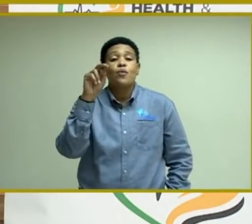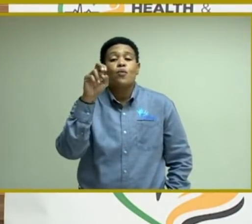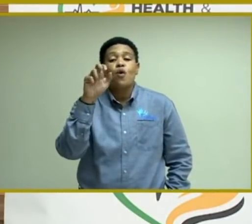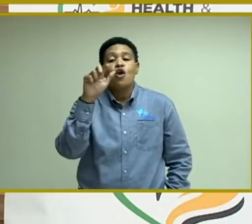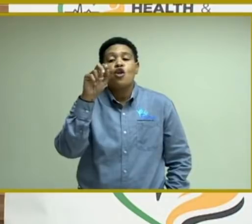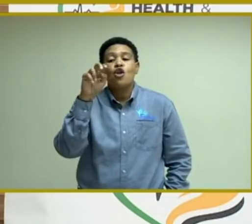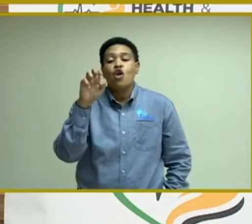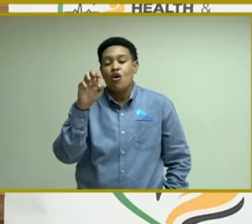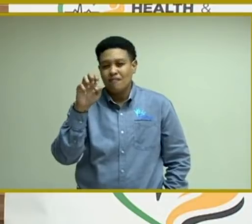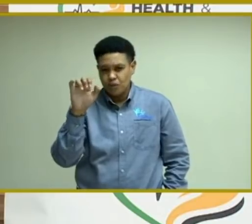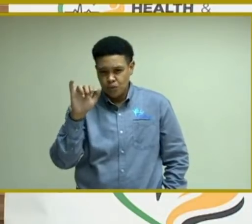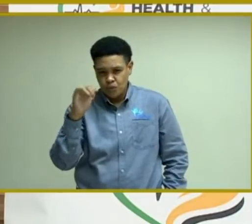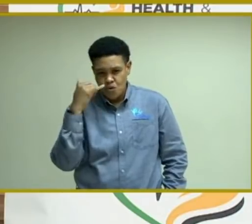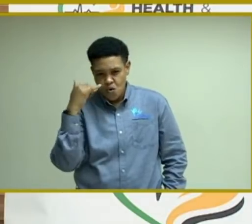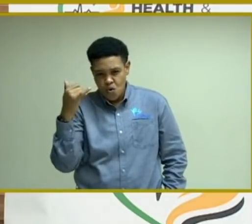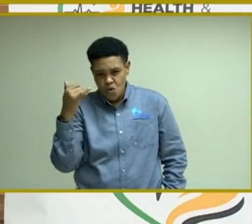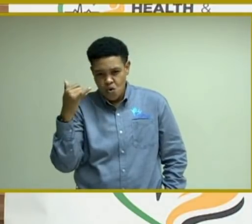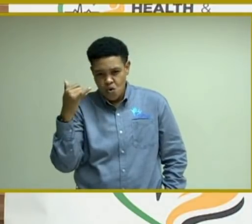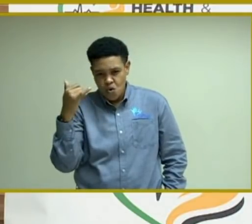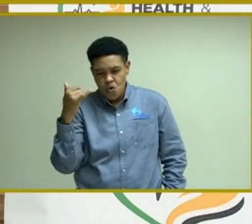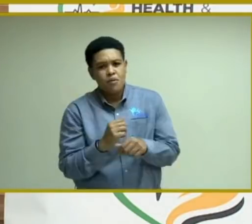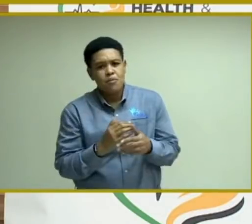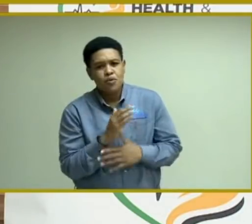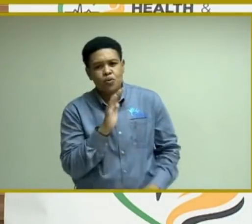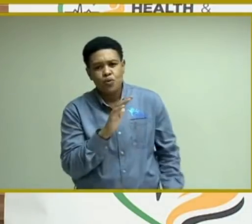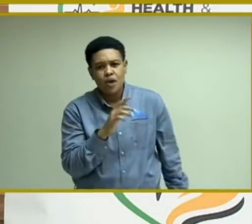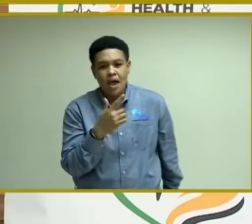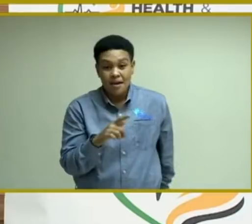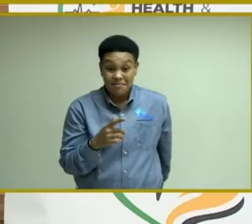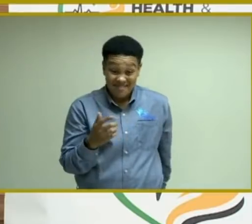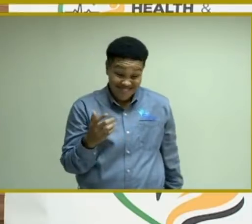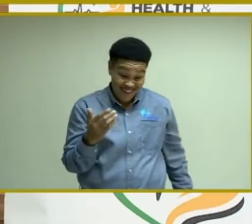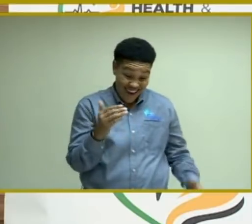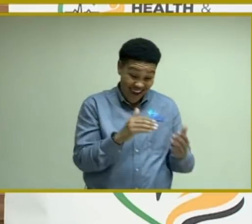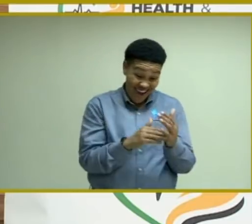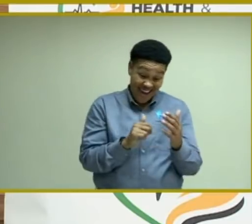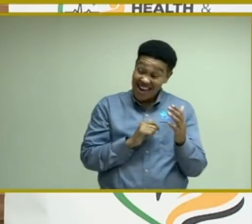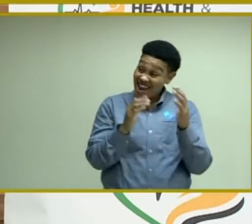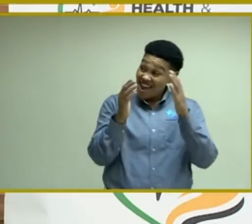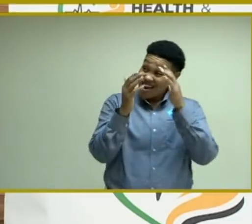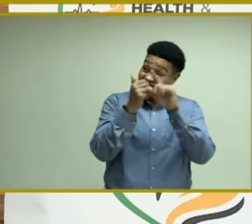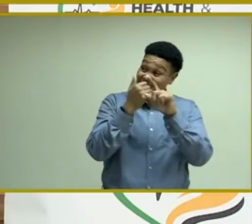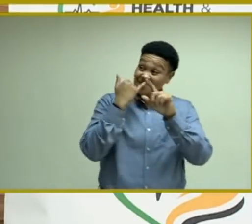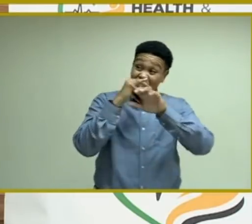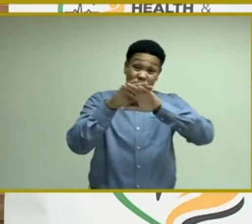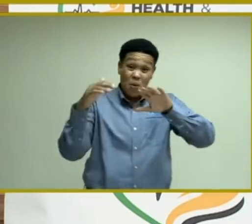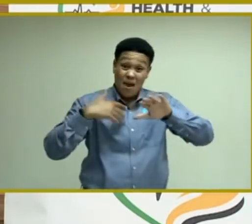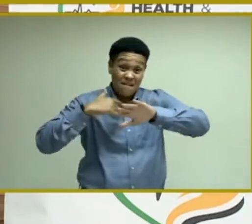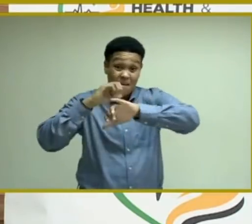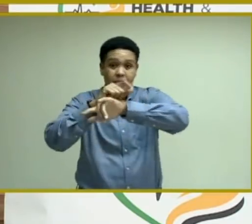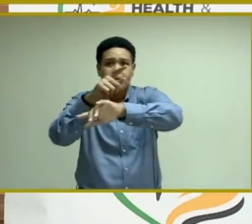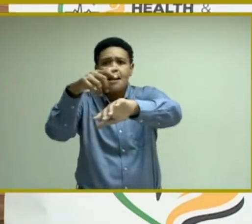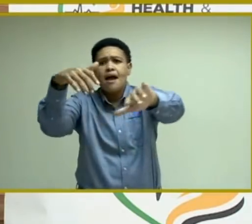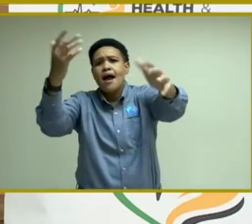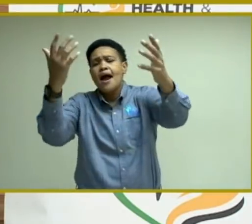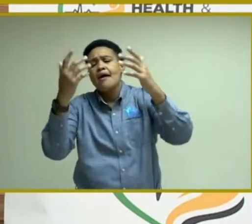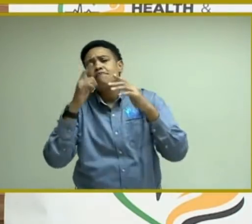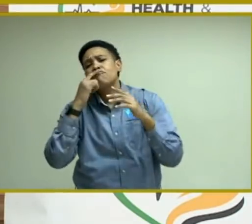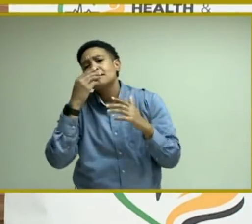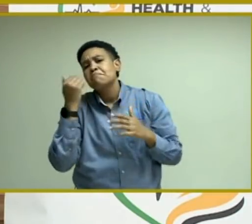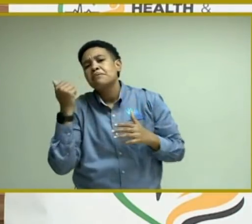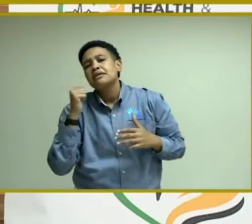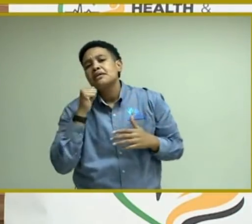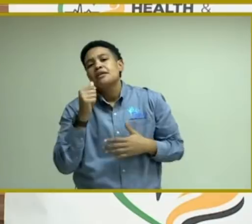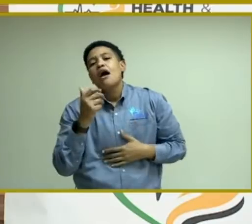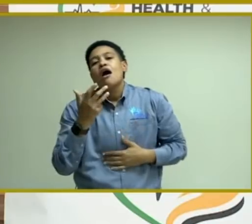number, also reappointments. Now, again, I want to urge that if you don't have an appointment, it is best